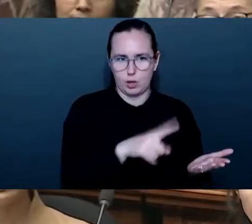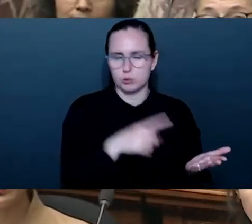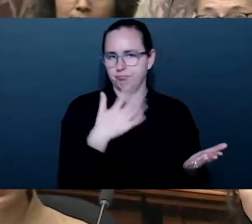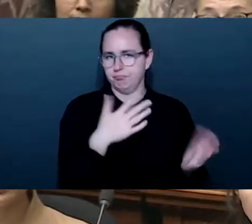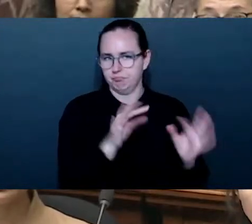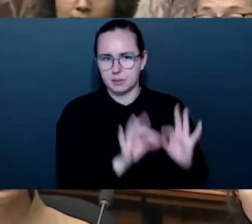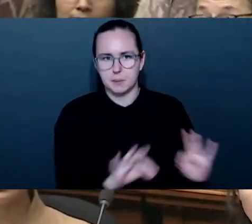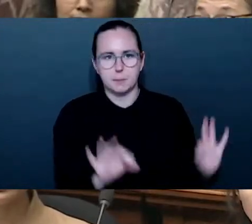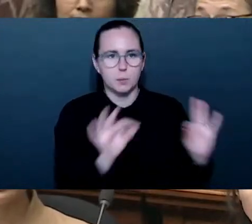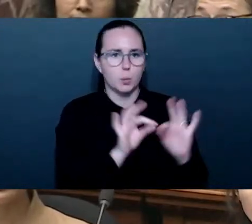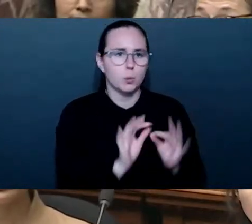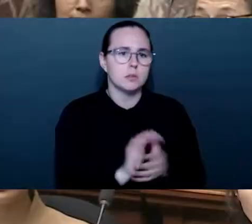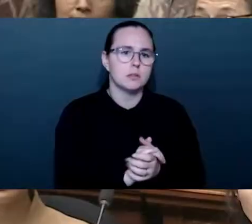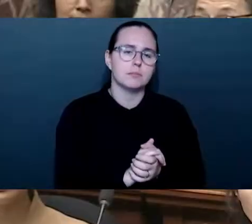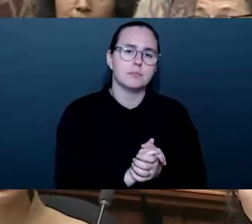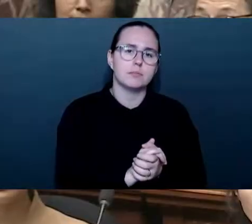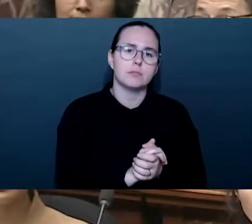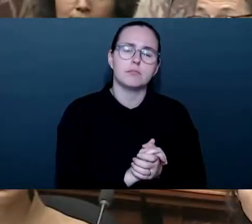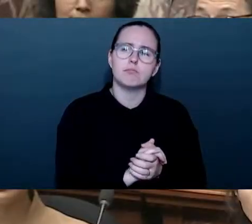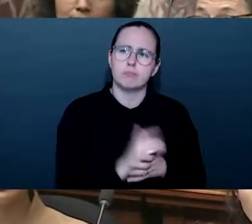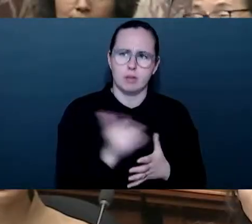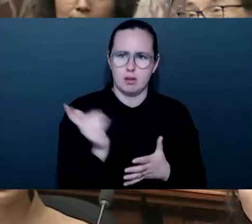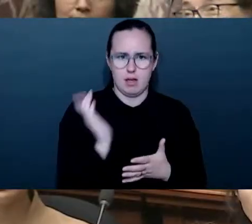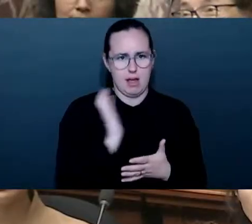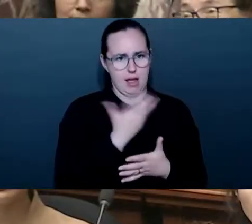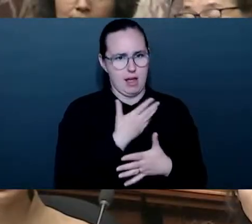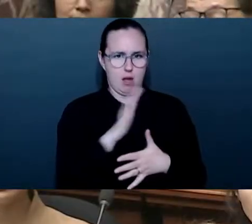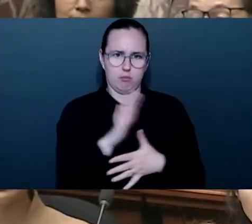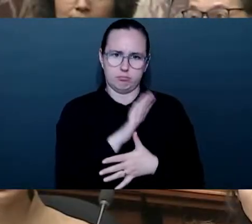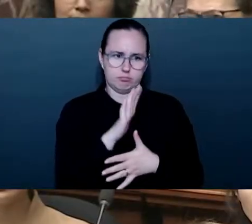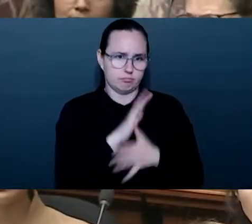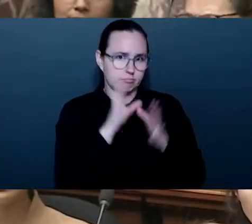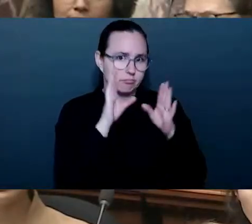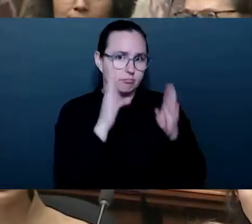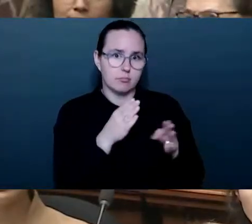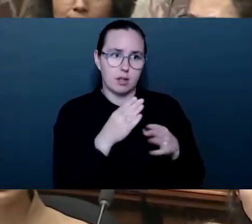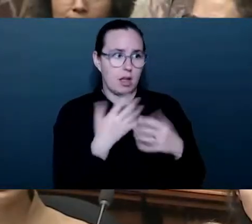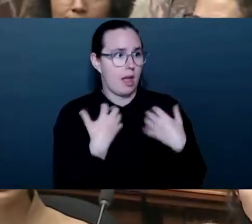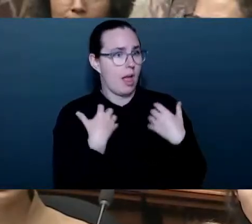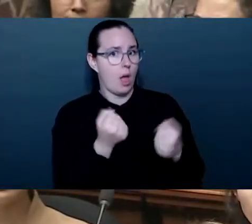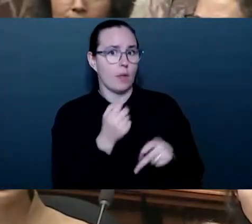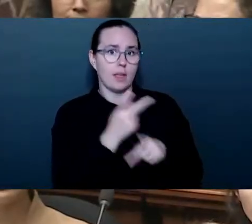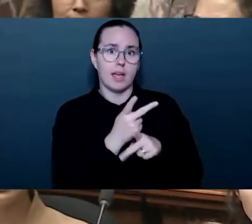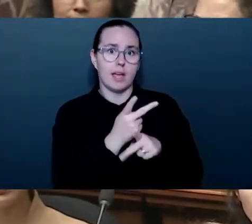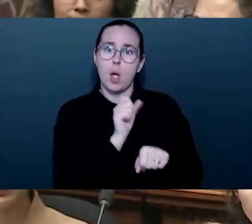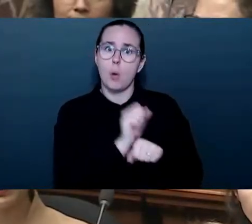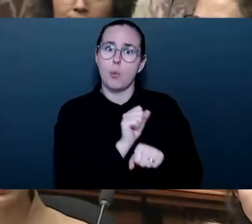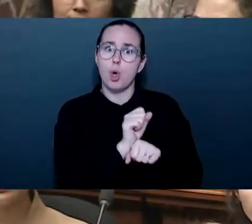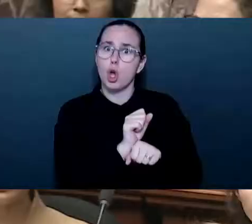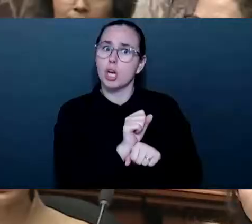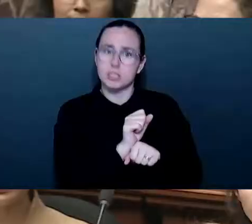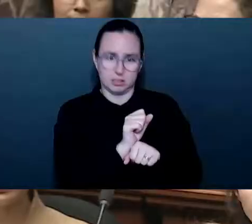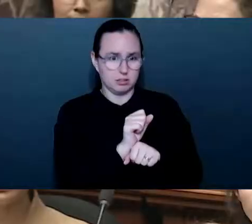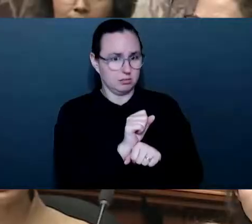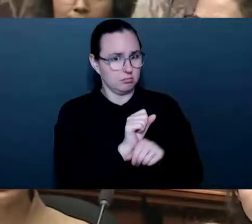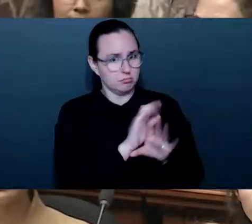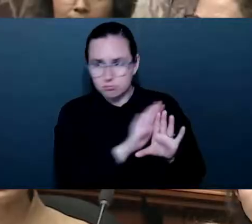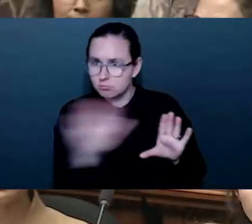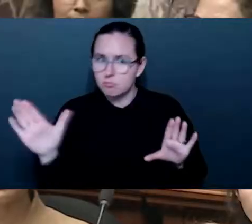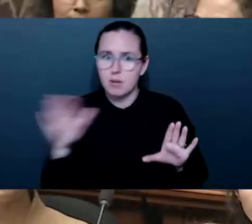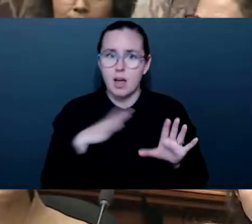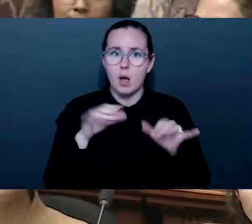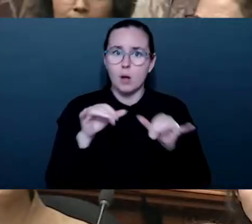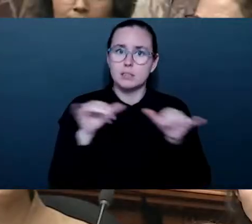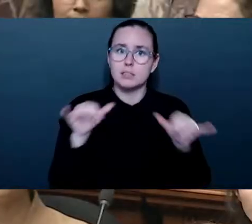that healthcare workers who work across our healthcare system come to work and can be safe and work in a dignified environment.